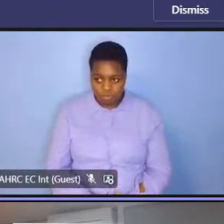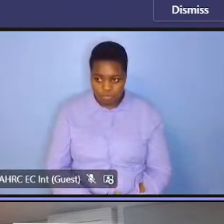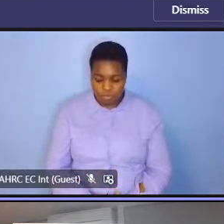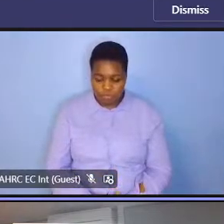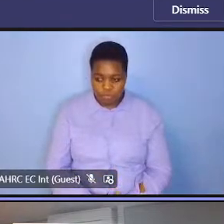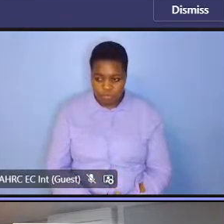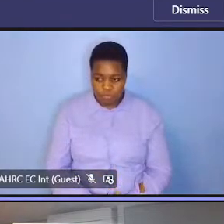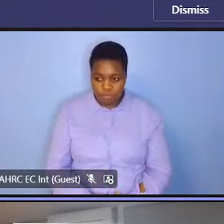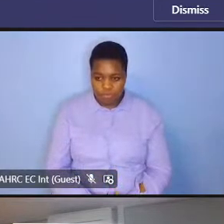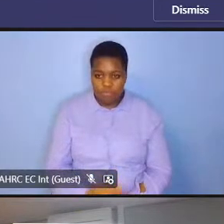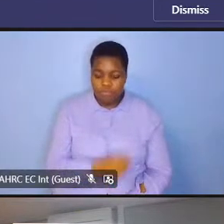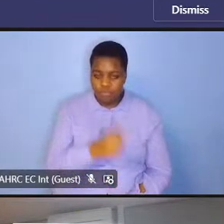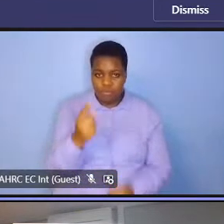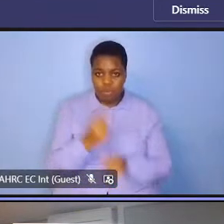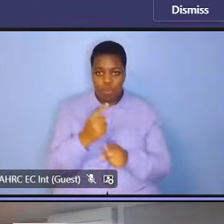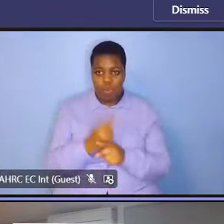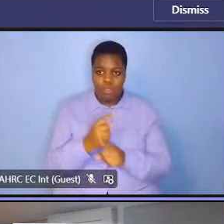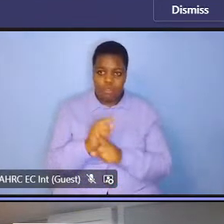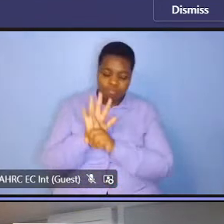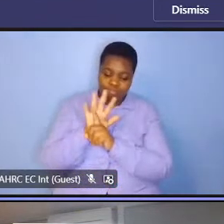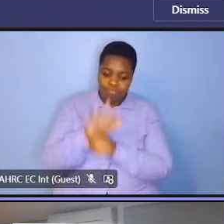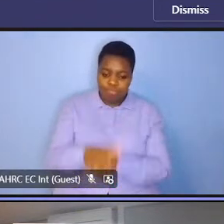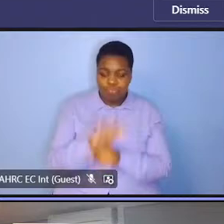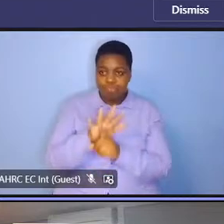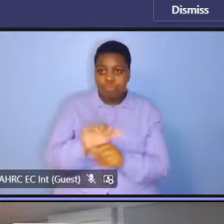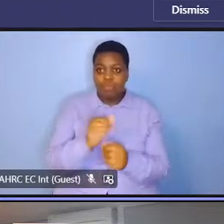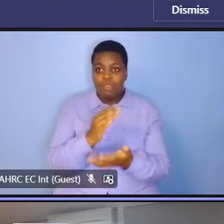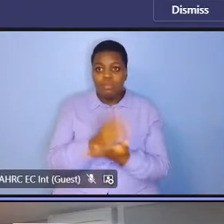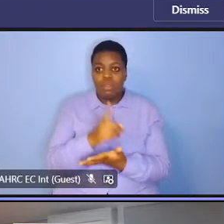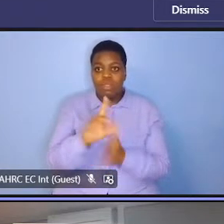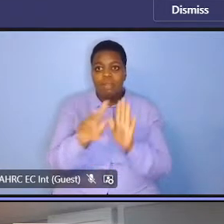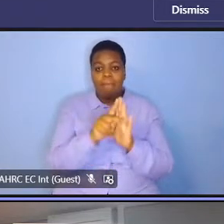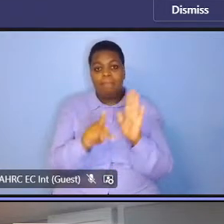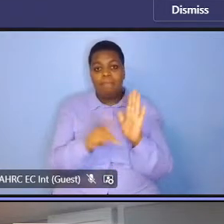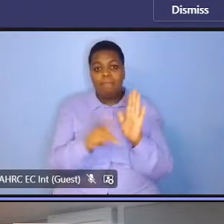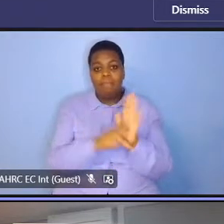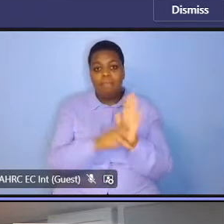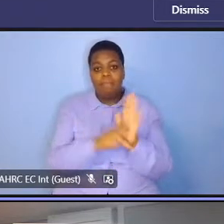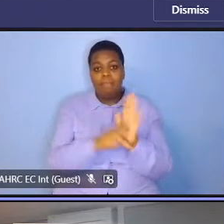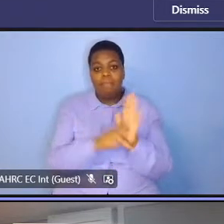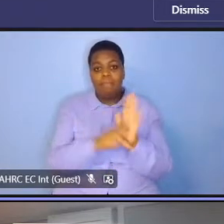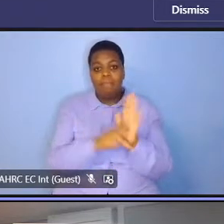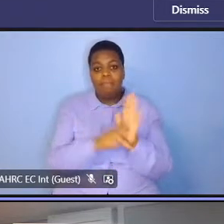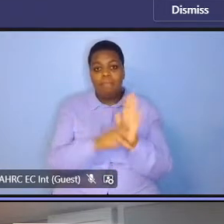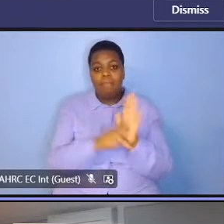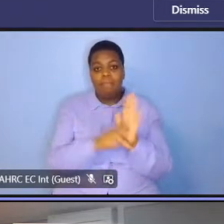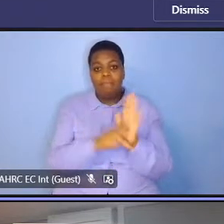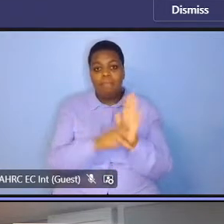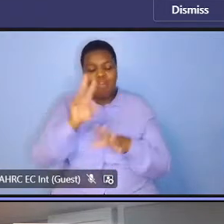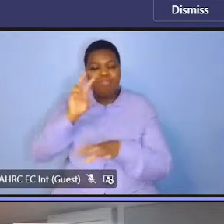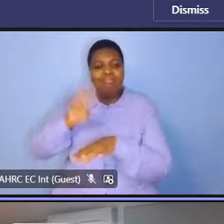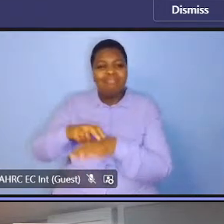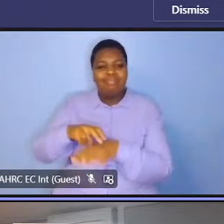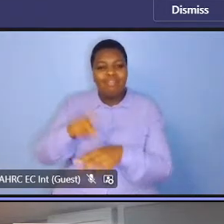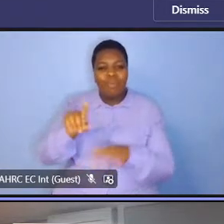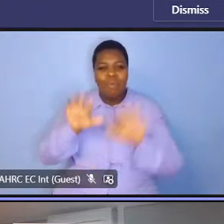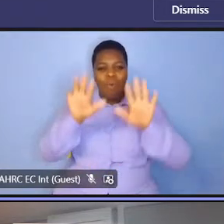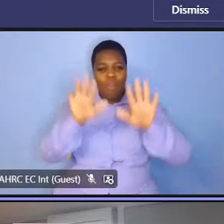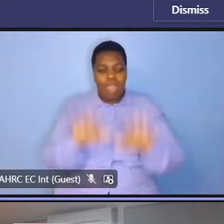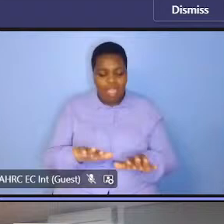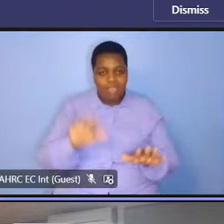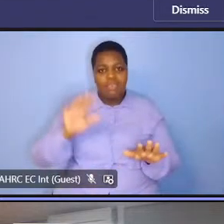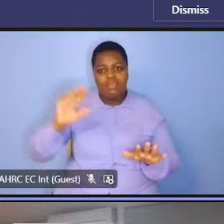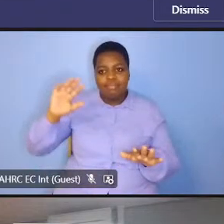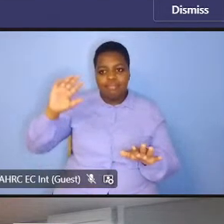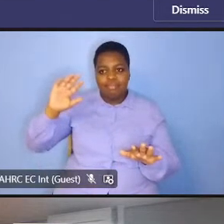they are oppressive and stifling uniform policies, which leave little or no room for non-biological gender